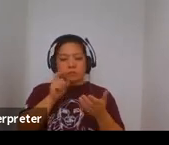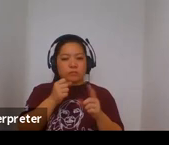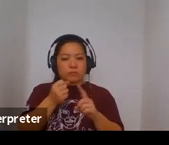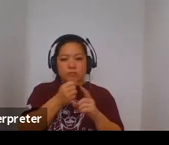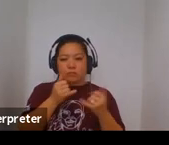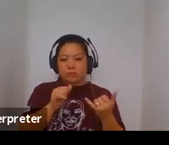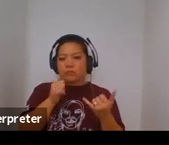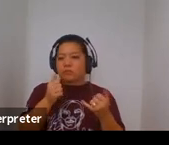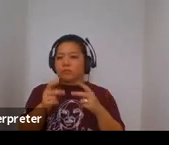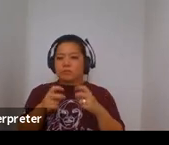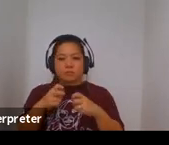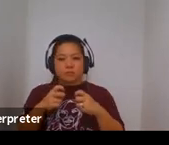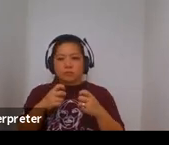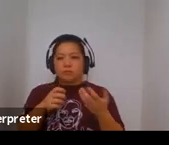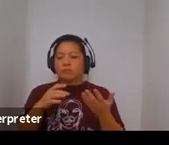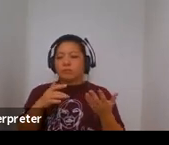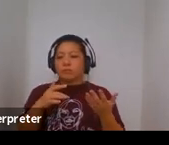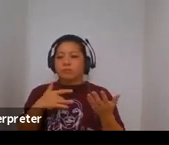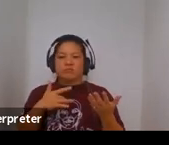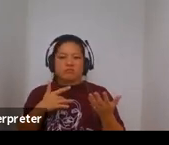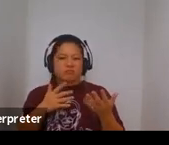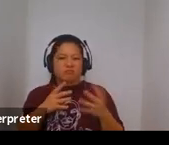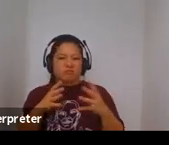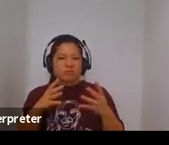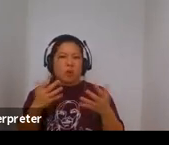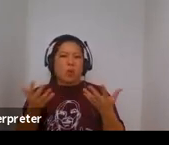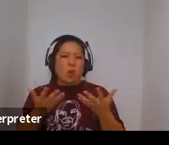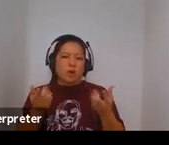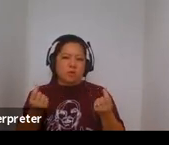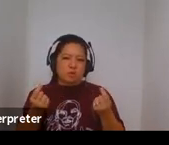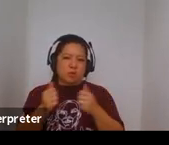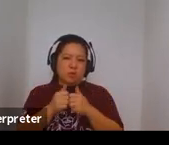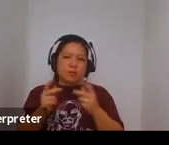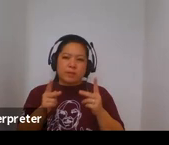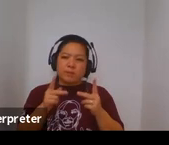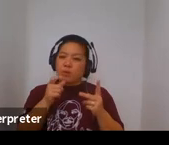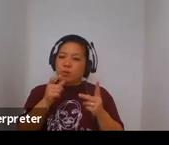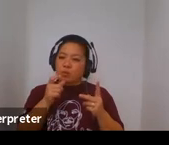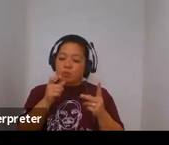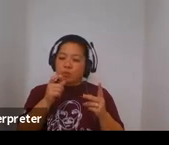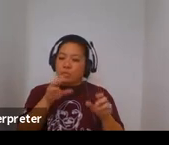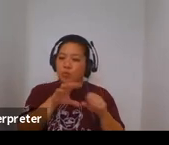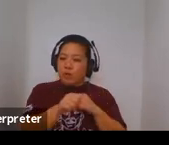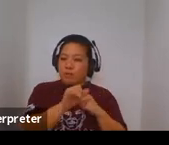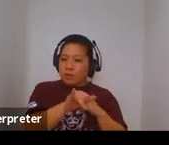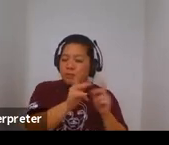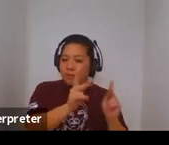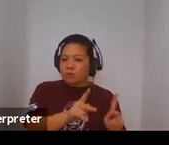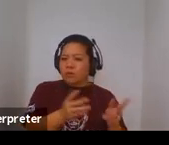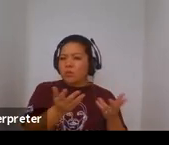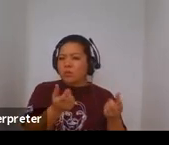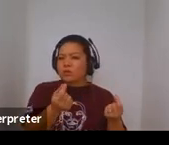we don't like to talk about as a field very much is what to do with people that cause harm. So what